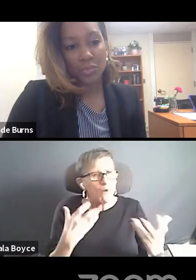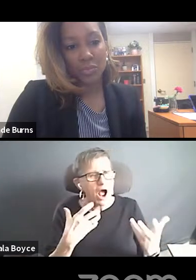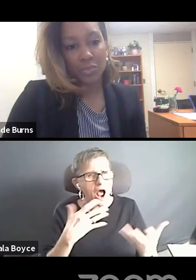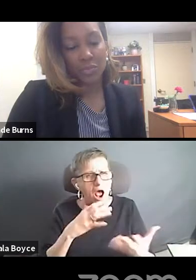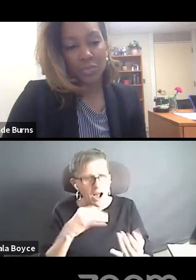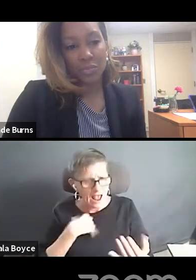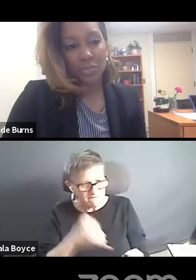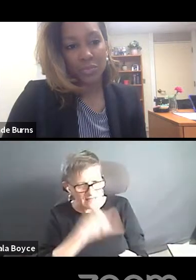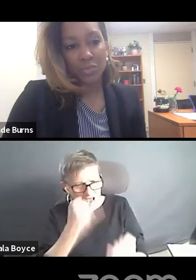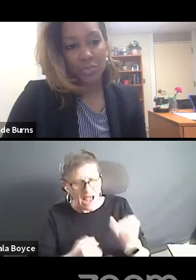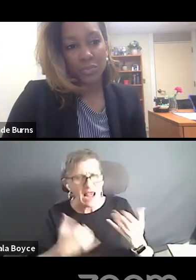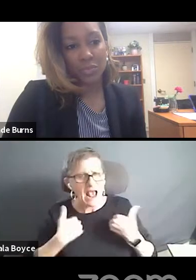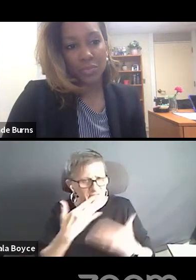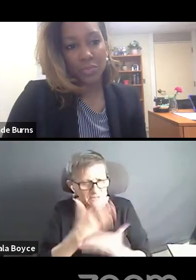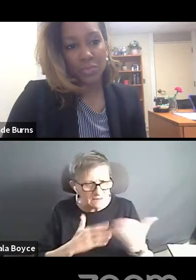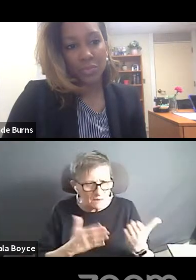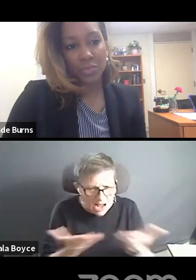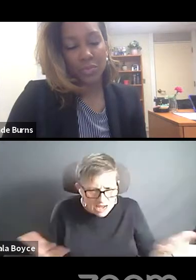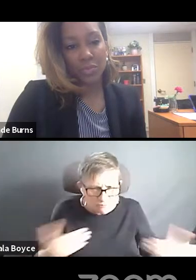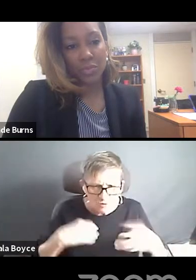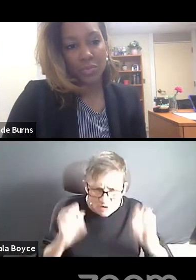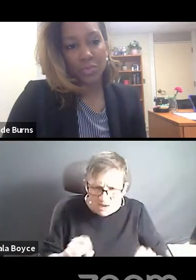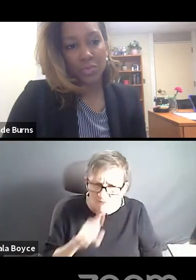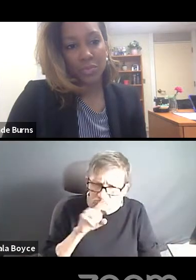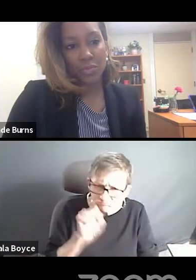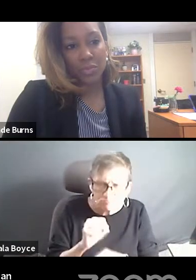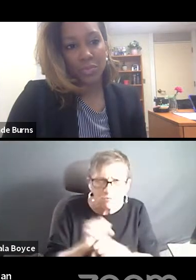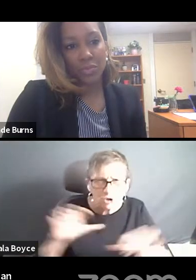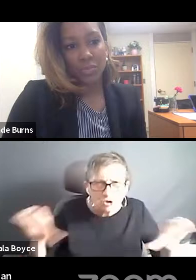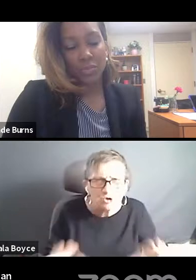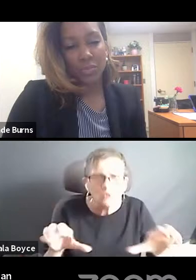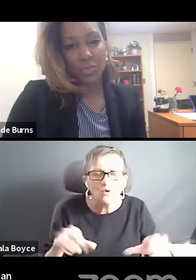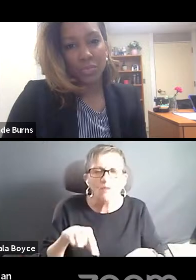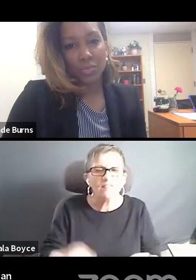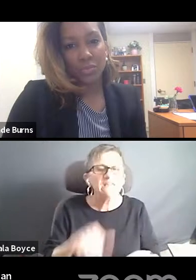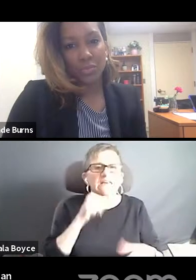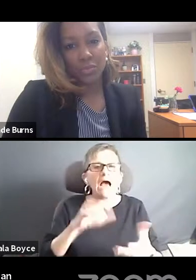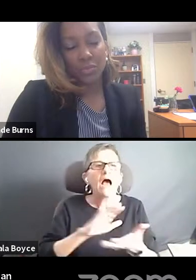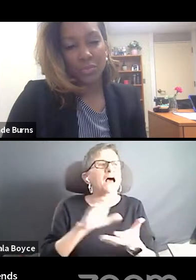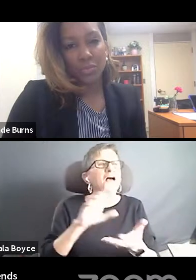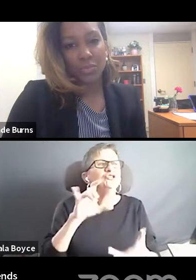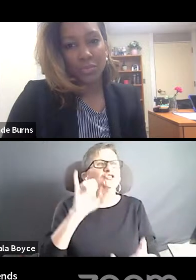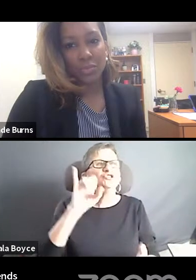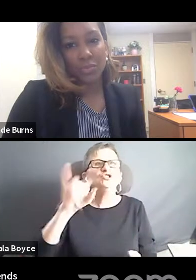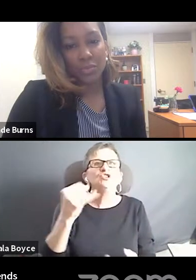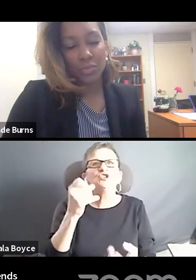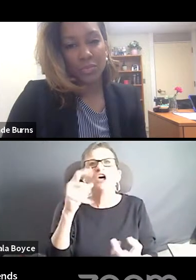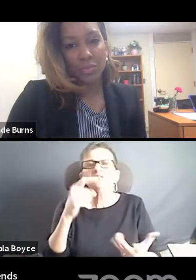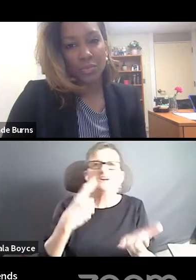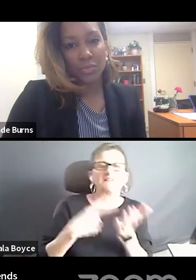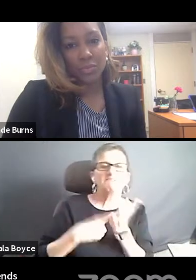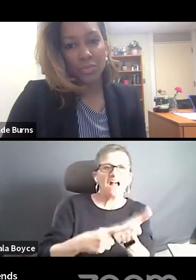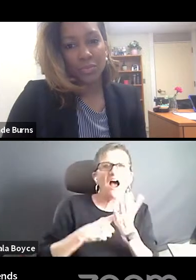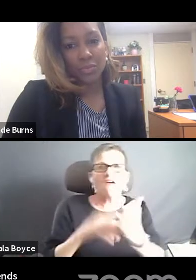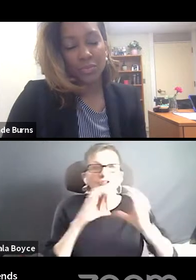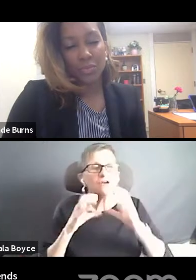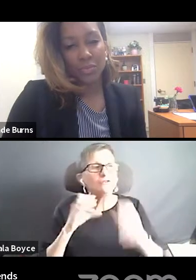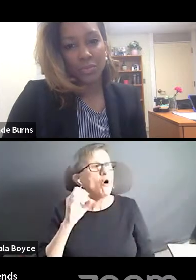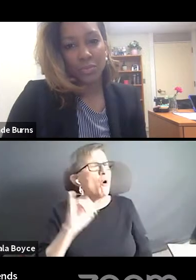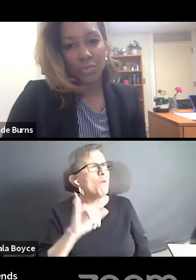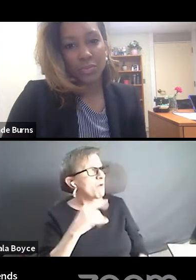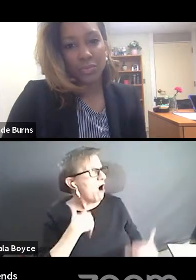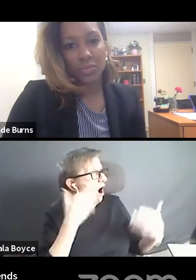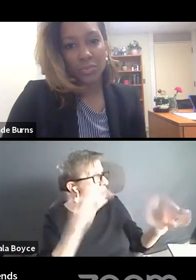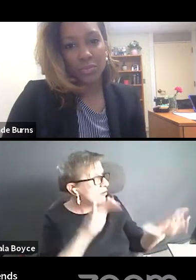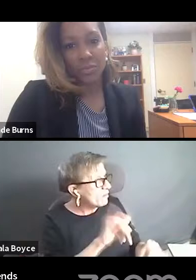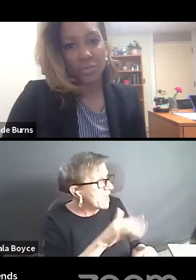action items that we can take so that this just doesn't leave as a conversation that lets people say, I didn't know that was happening. I never knew